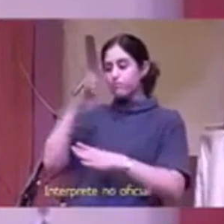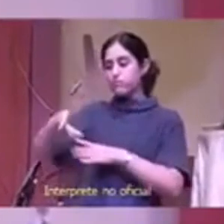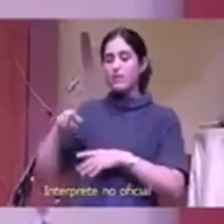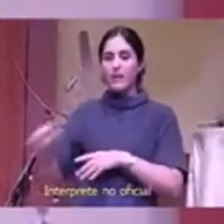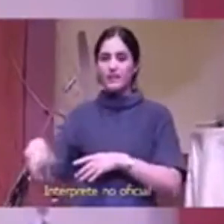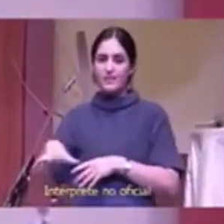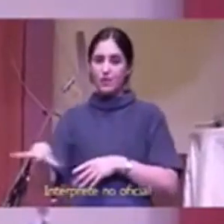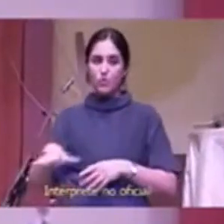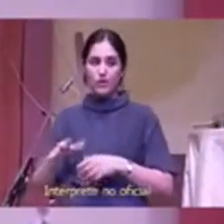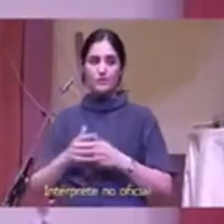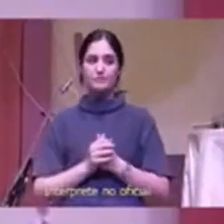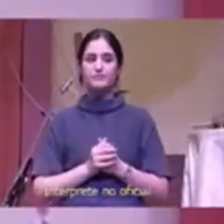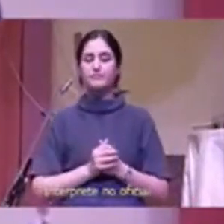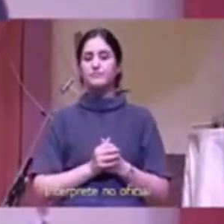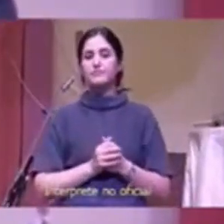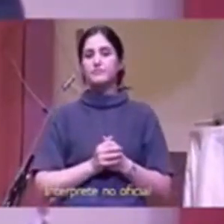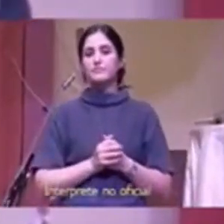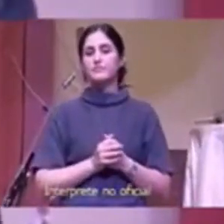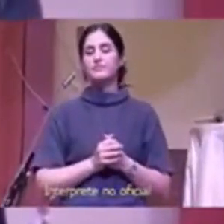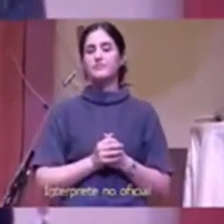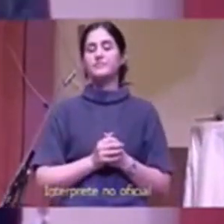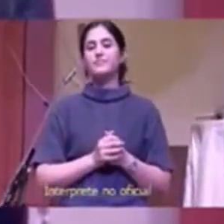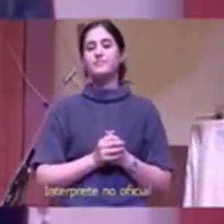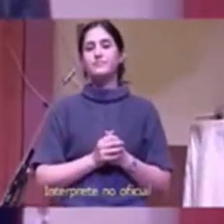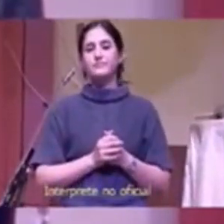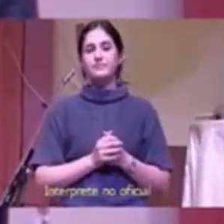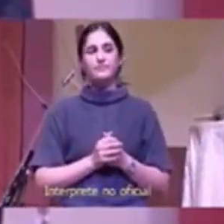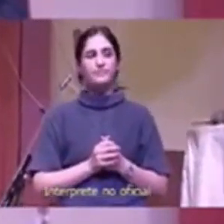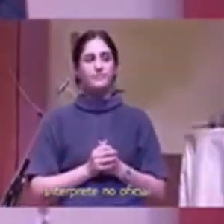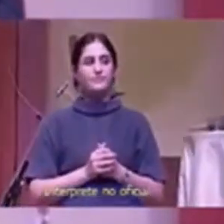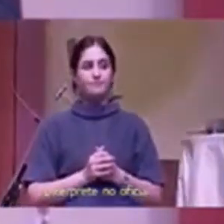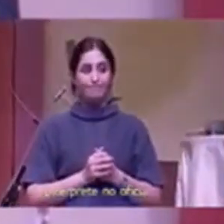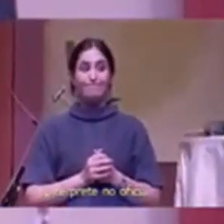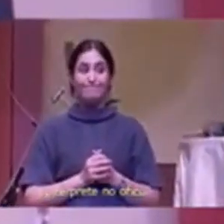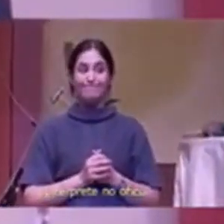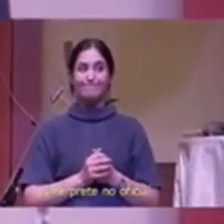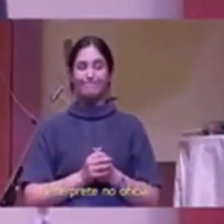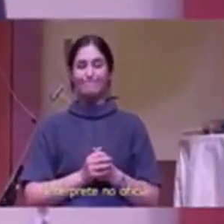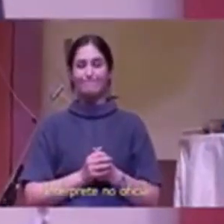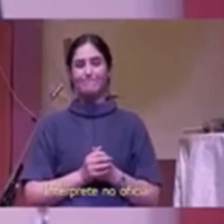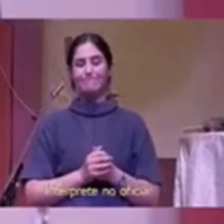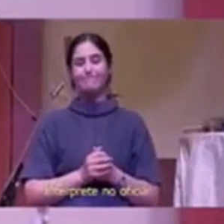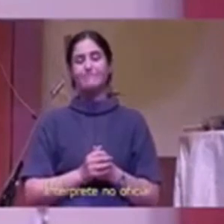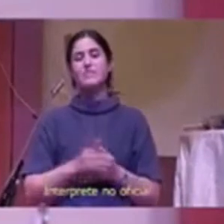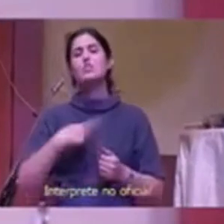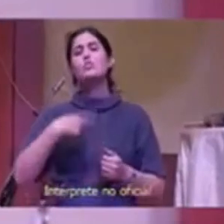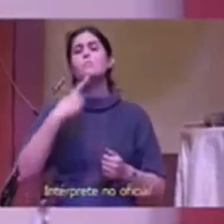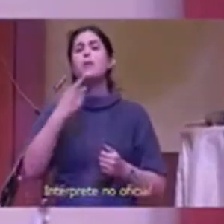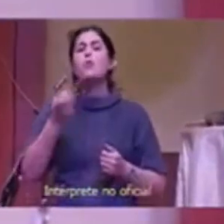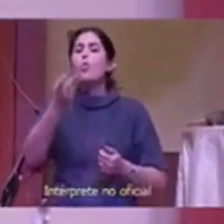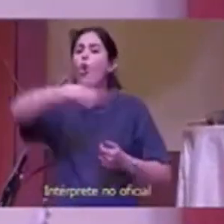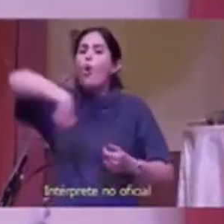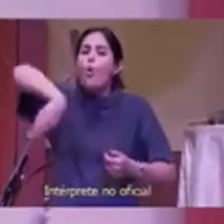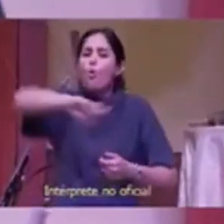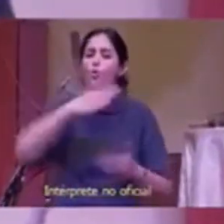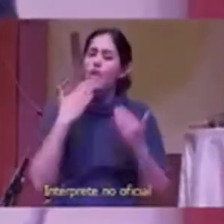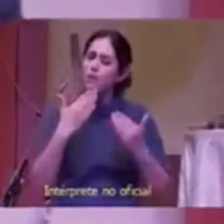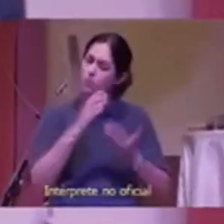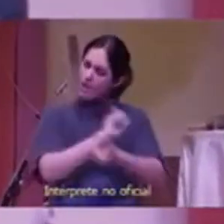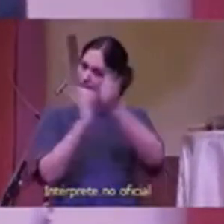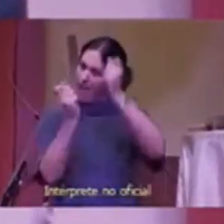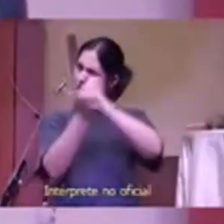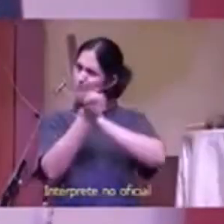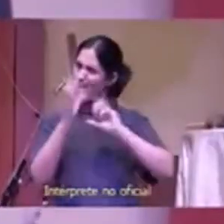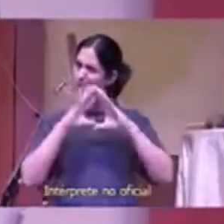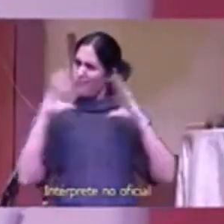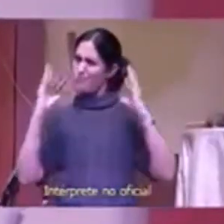whole world? ¿Tendrían un corazón para todo el mundo? Amidst what you're already doing so very well. Además de lo que ya están